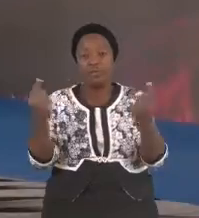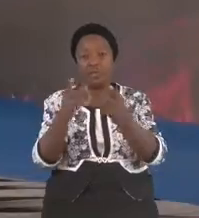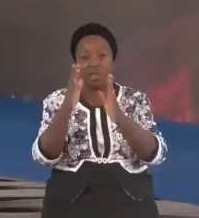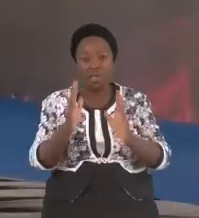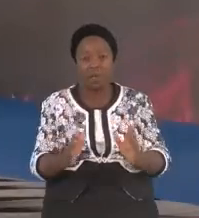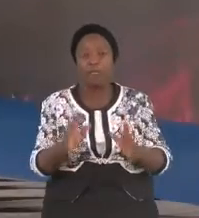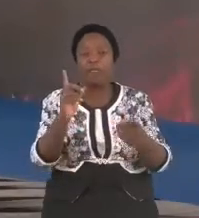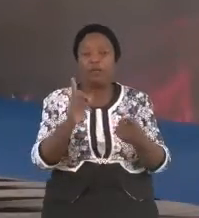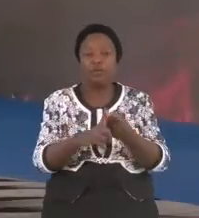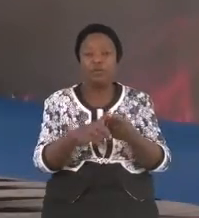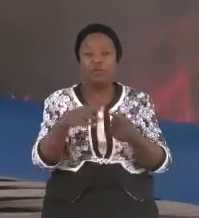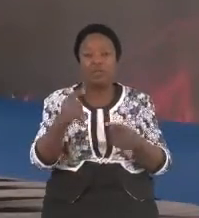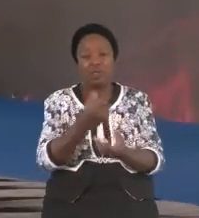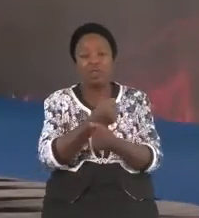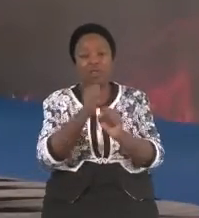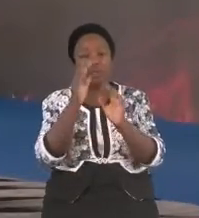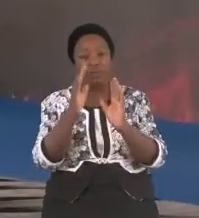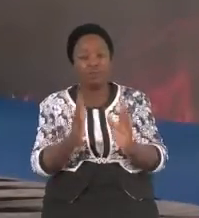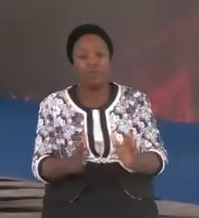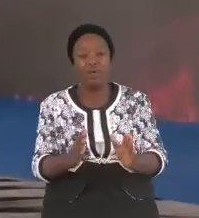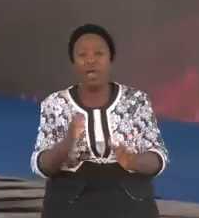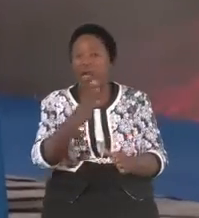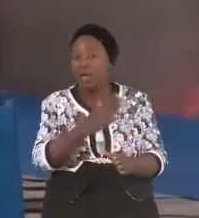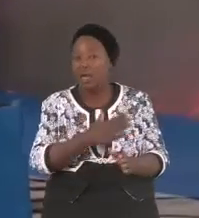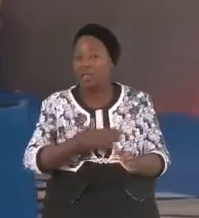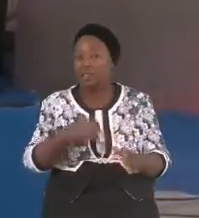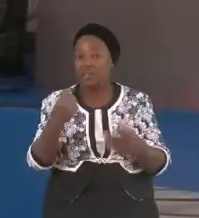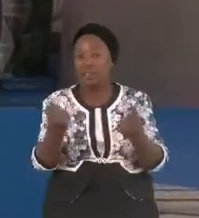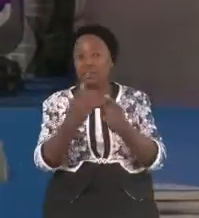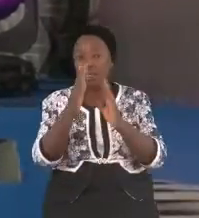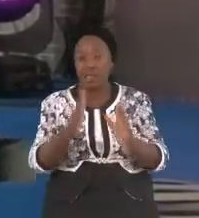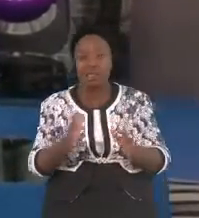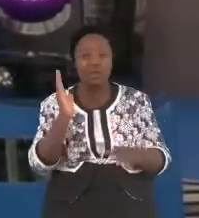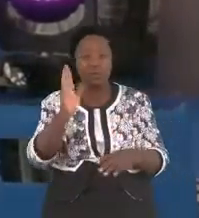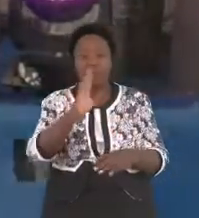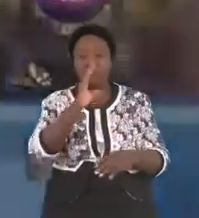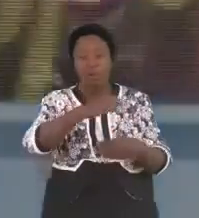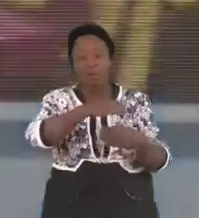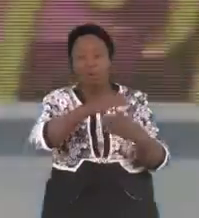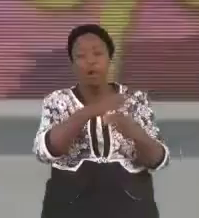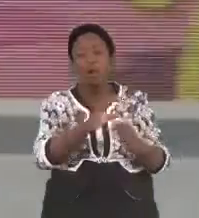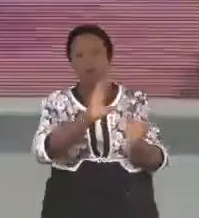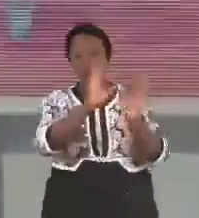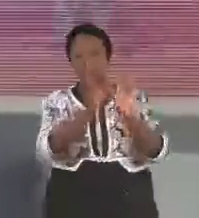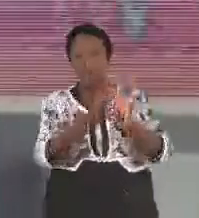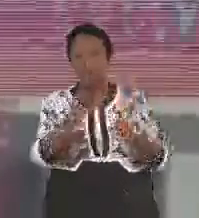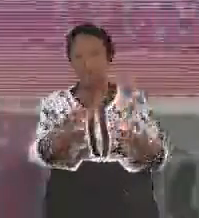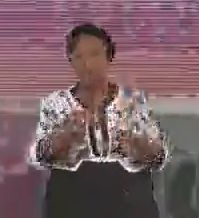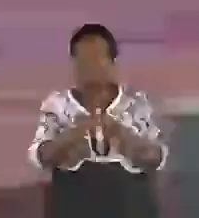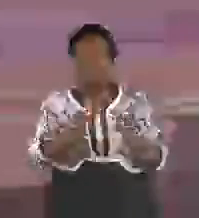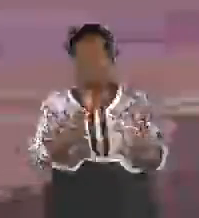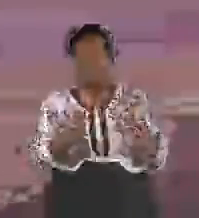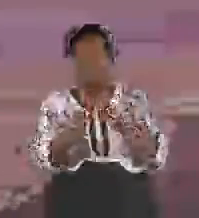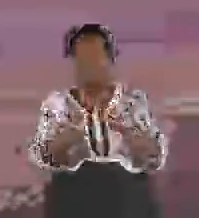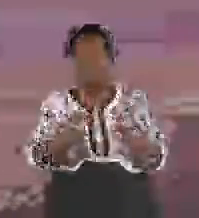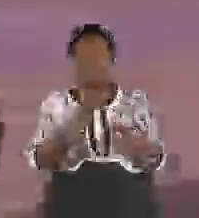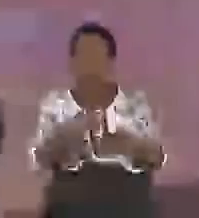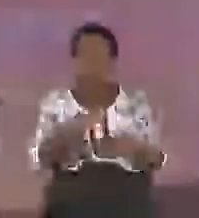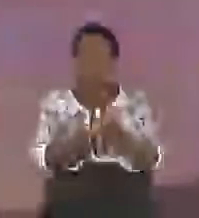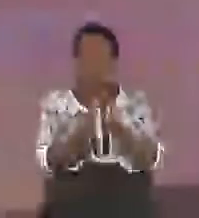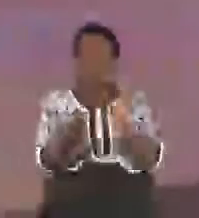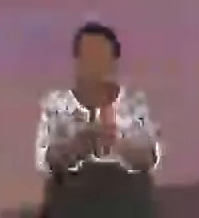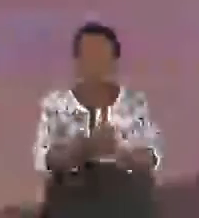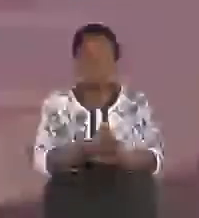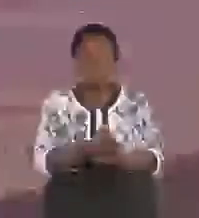onto the civilian and sinners will be converted they will be transformed they become saints